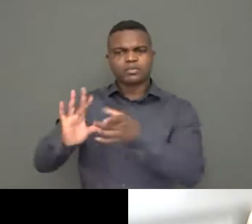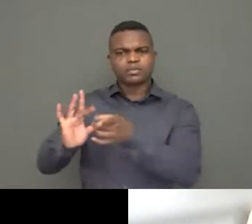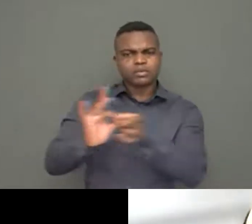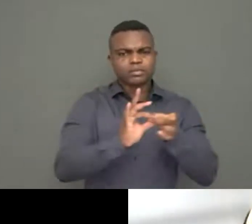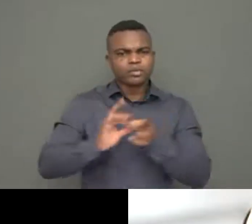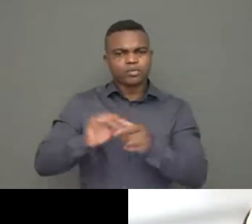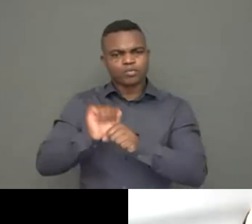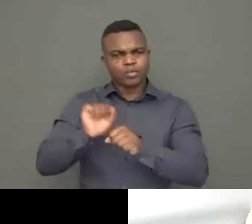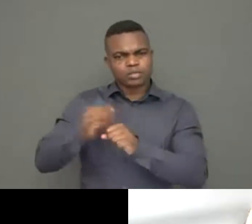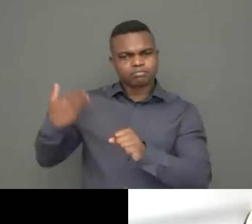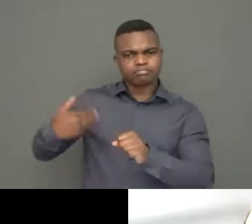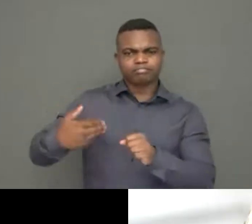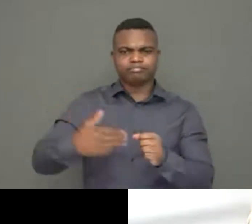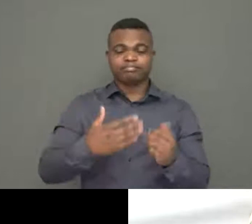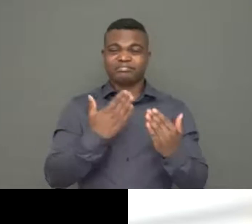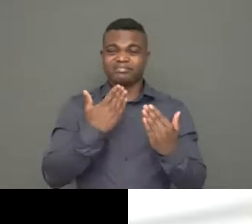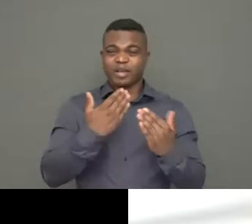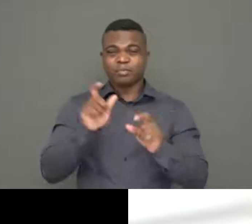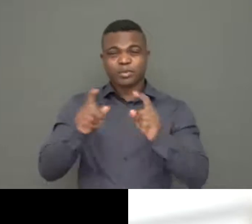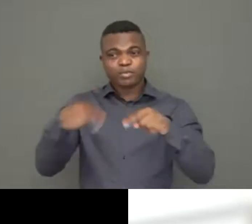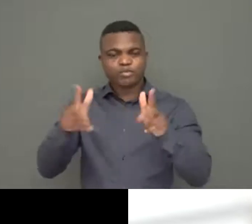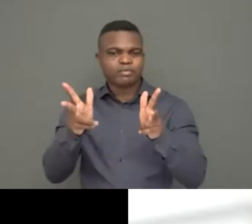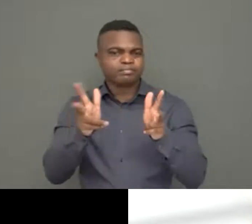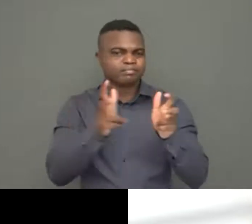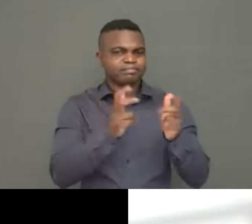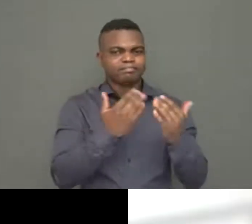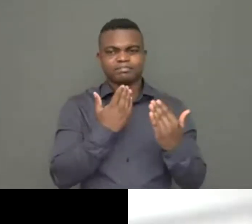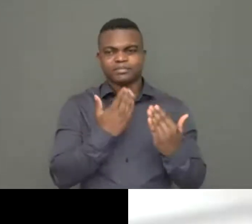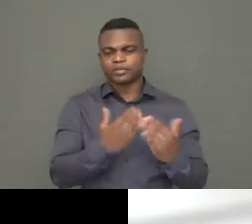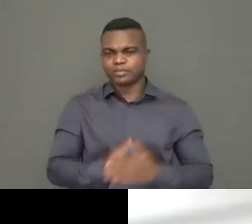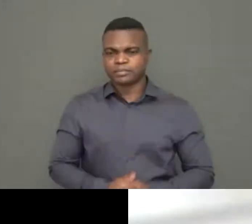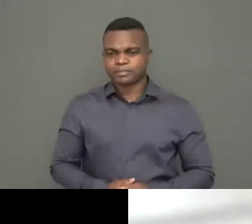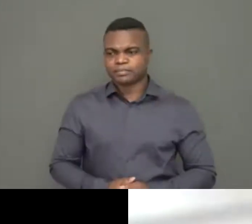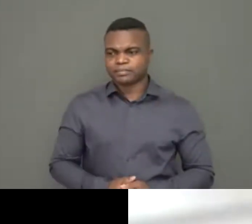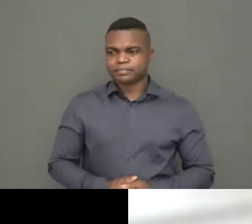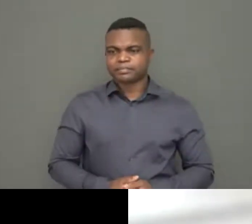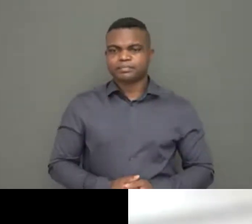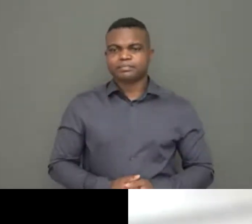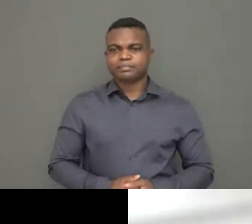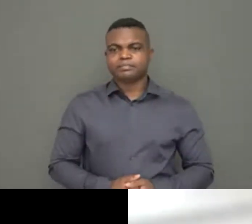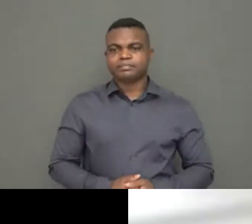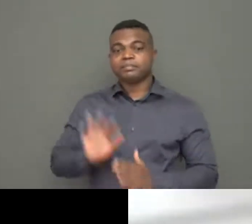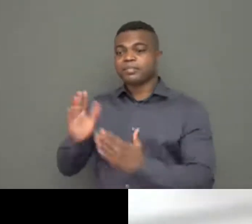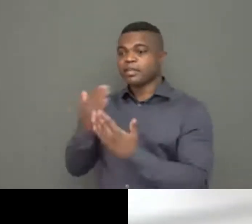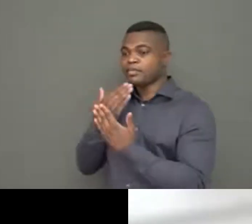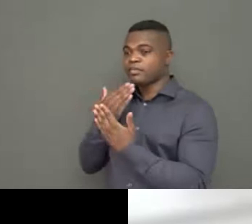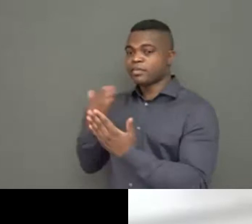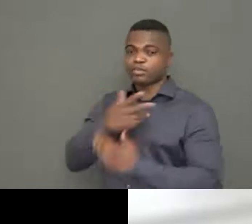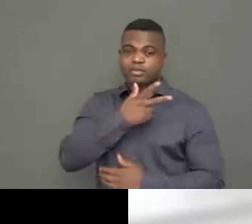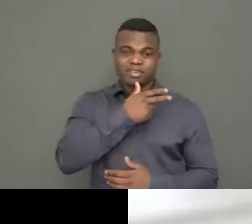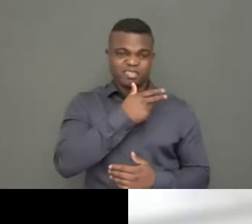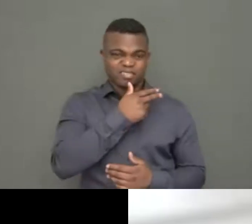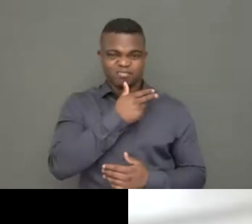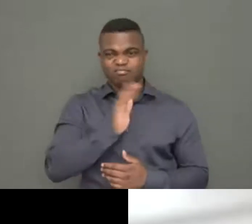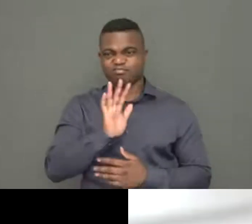Great. Thanks very much, Katherine, for those insights and for the experience that you've had on the air. And again, I'll take